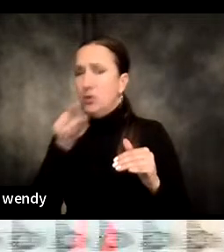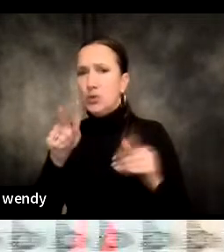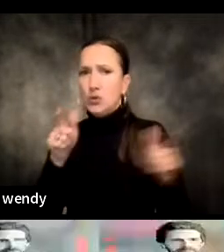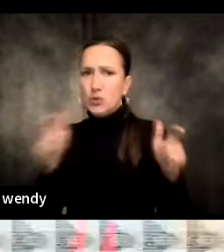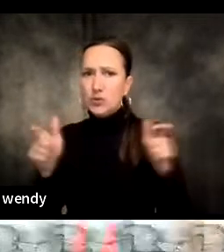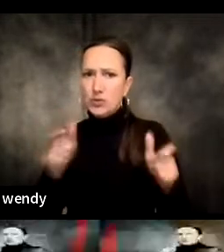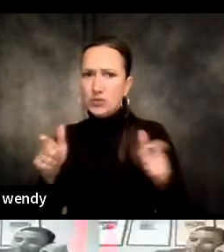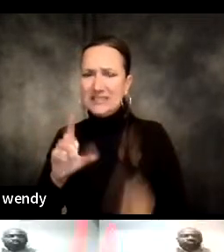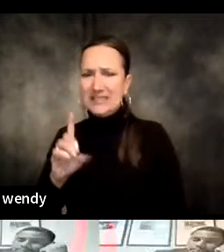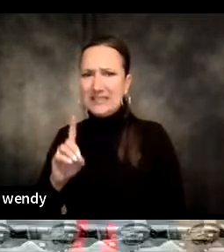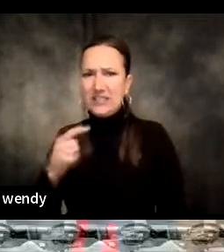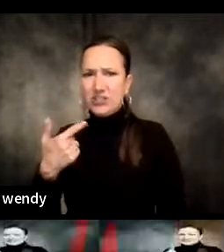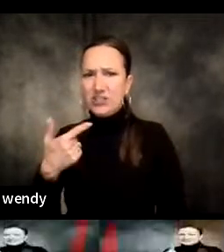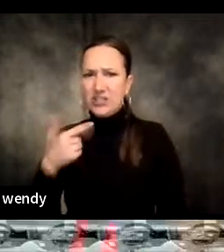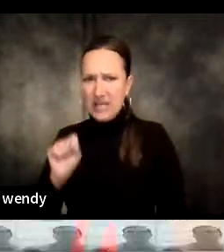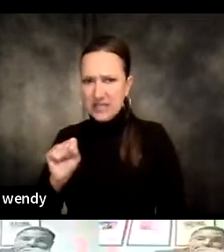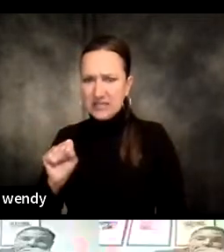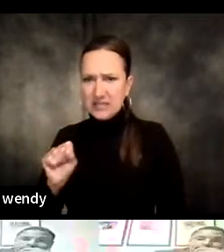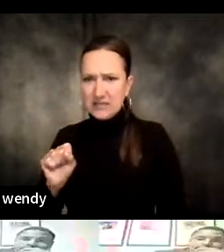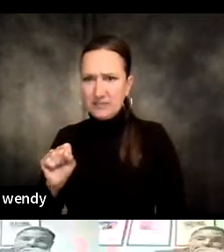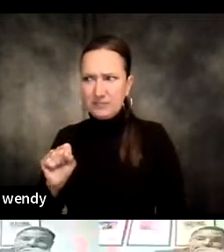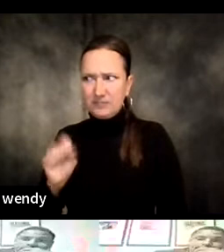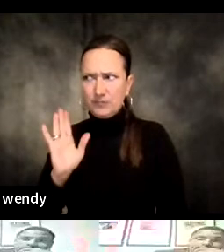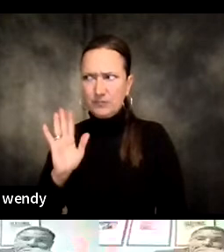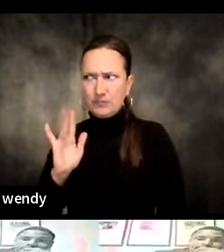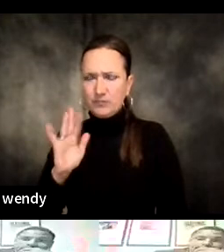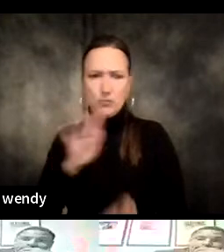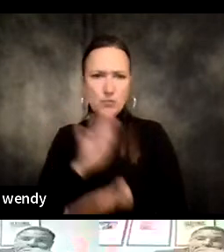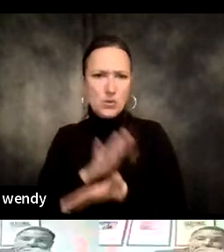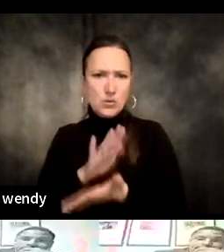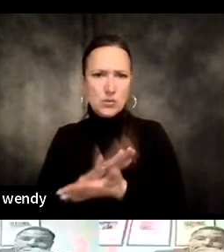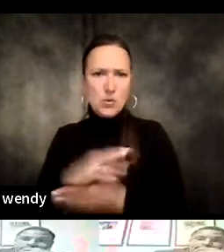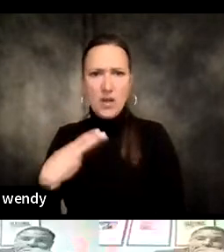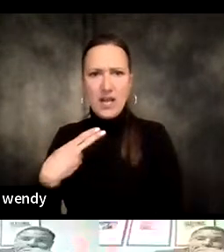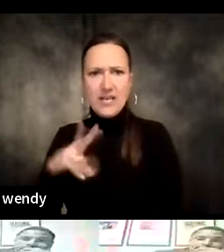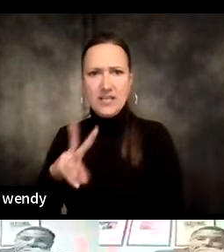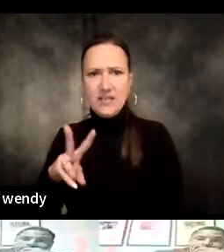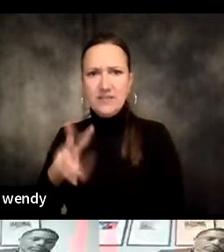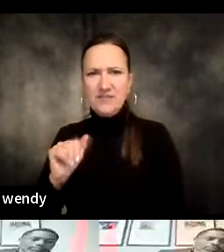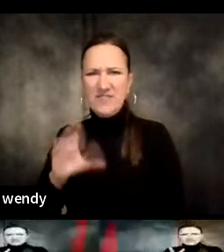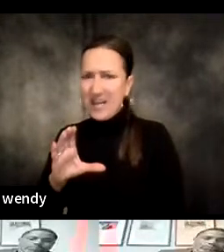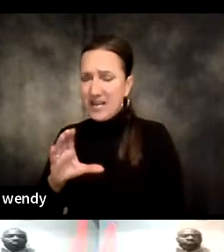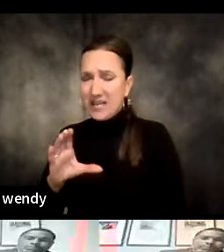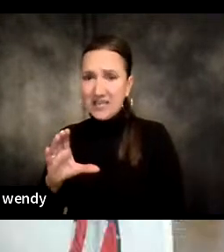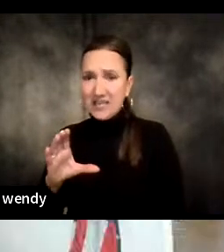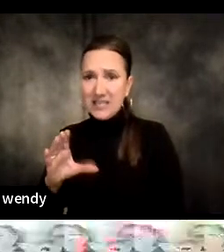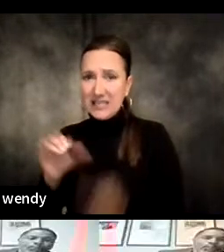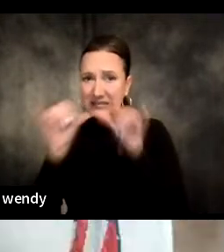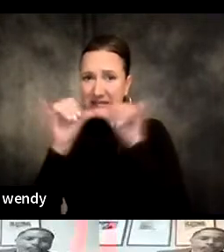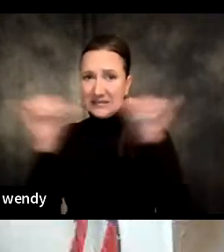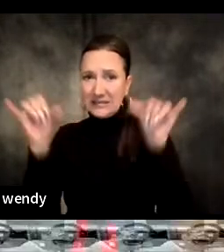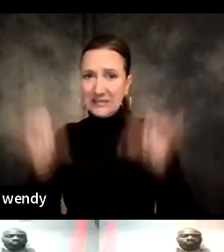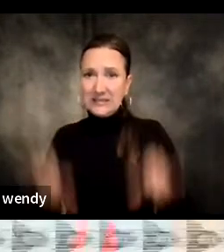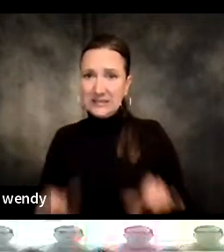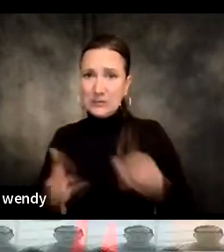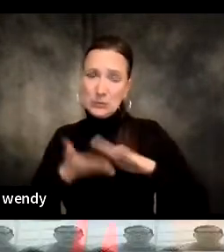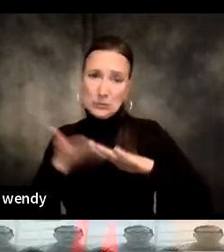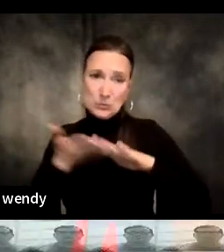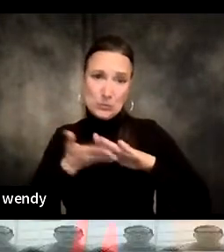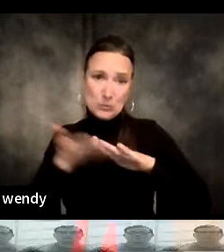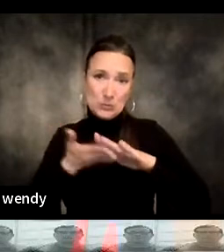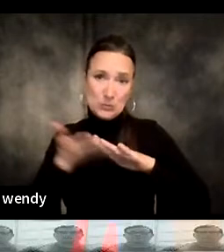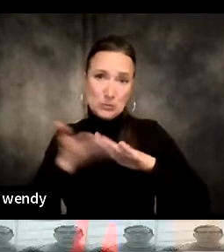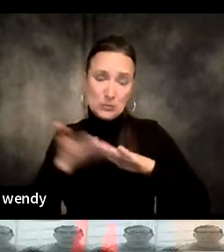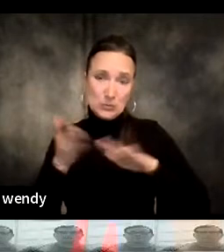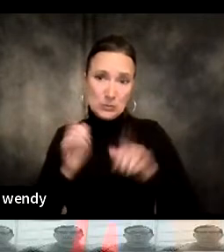of DGS. Will the school's HVAC systems, will they be working like everyone? Will they